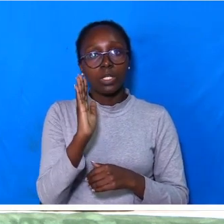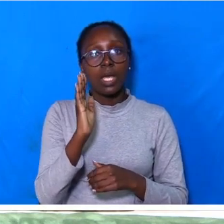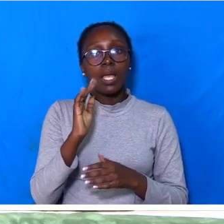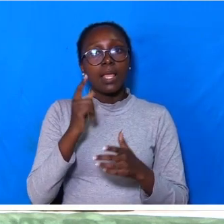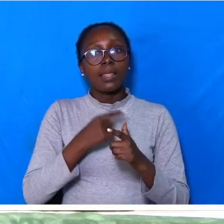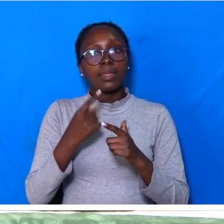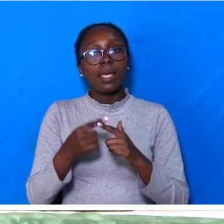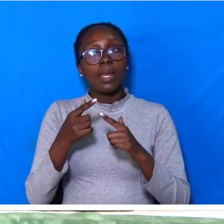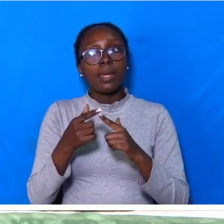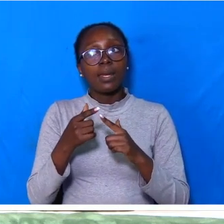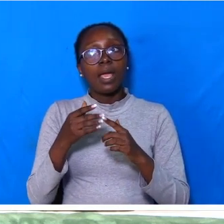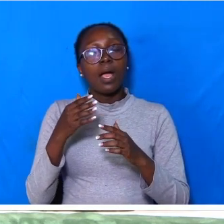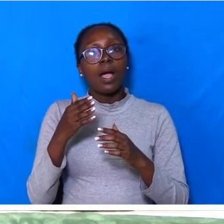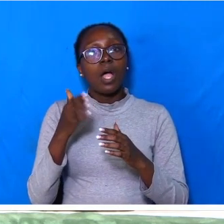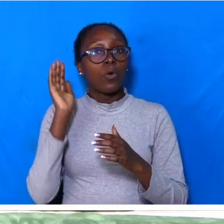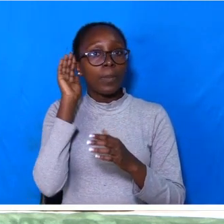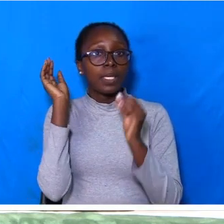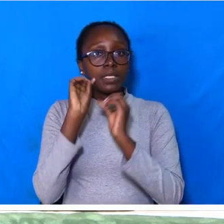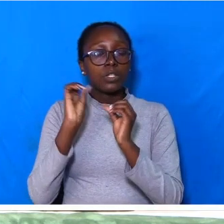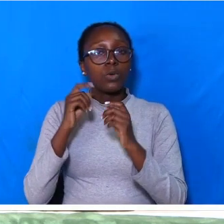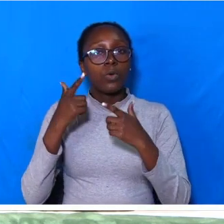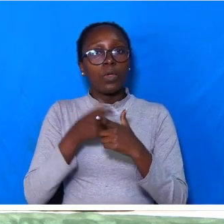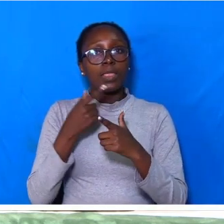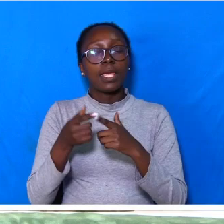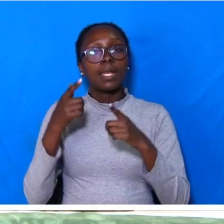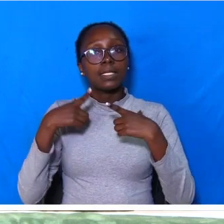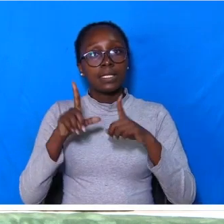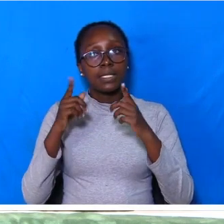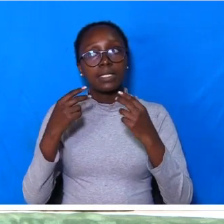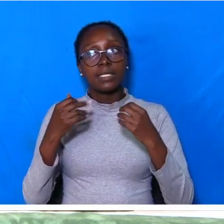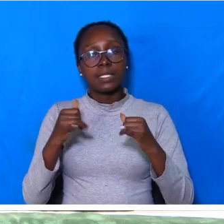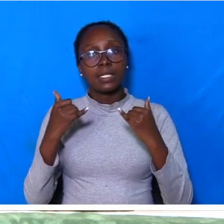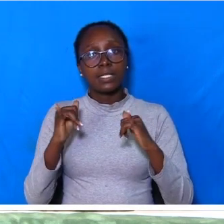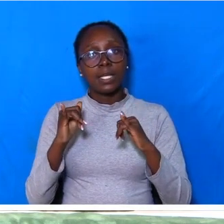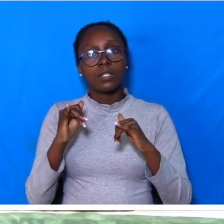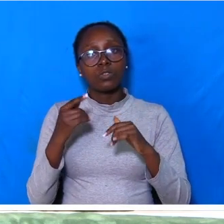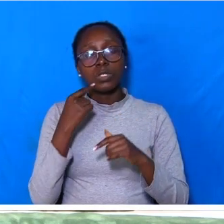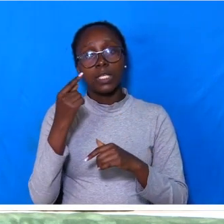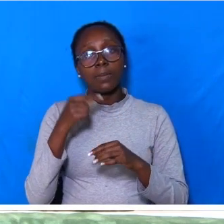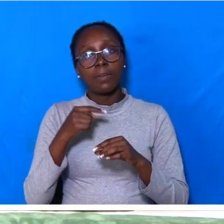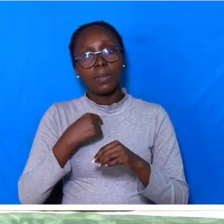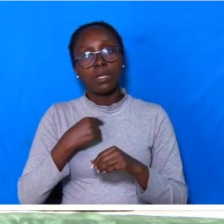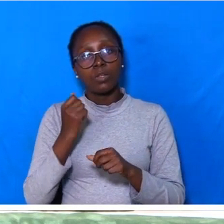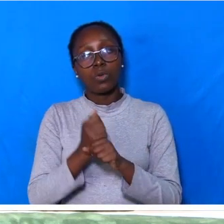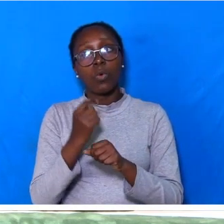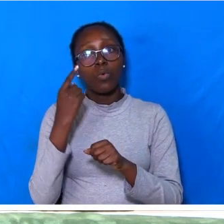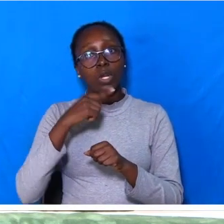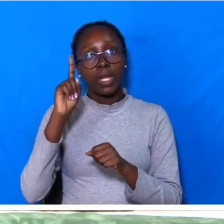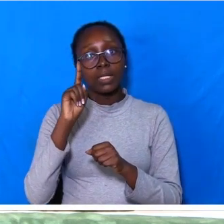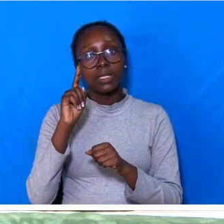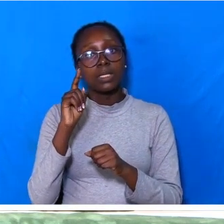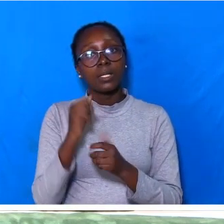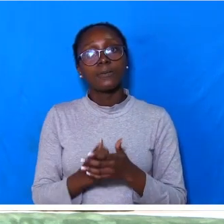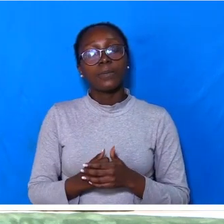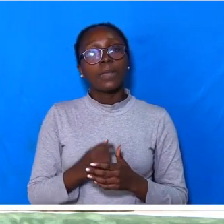when Saul confronted him with the truth. The consequence then was that God rejected Saul. And